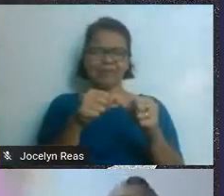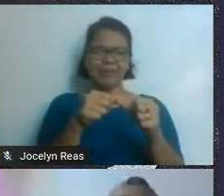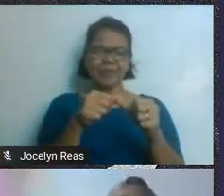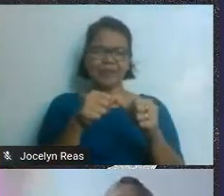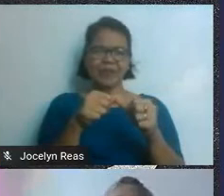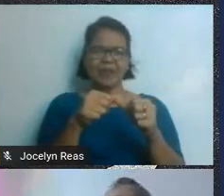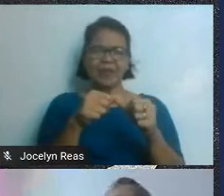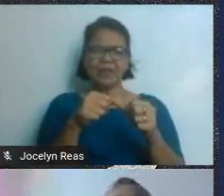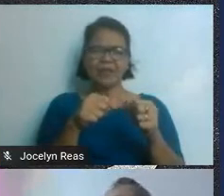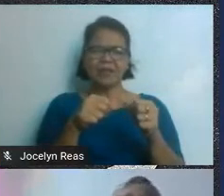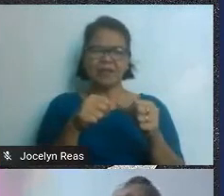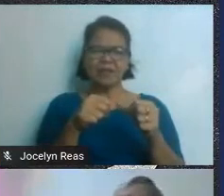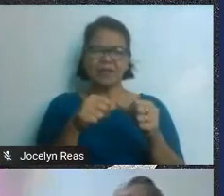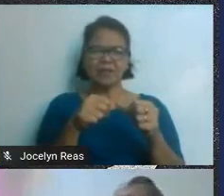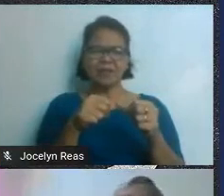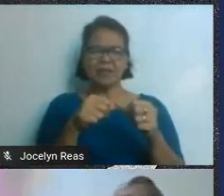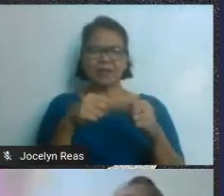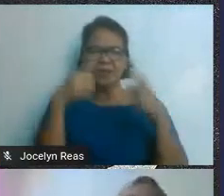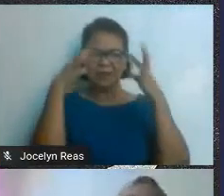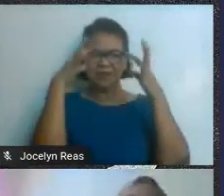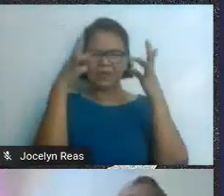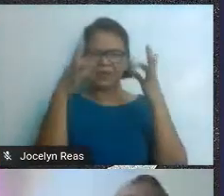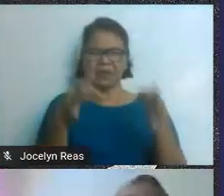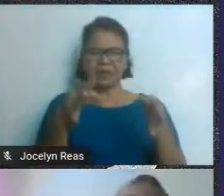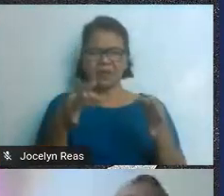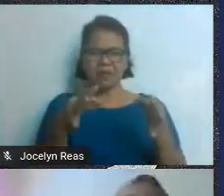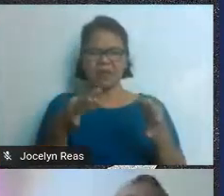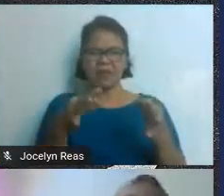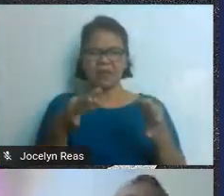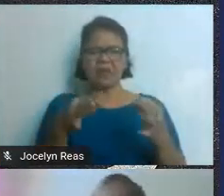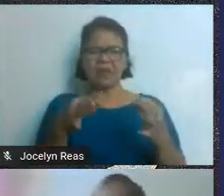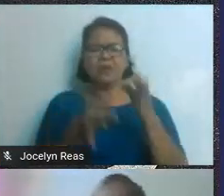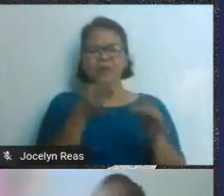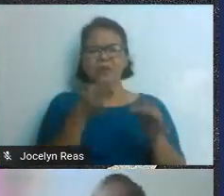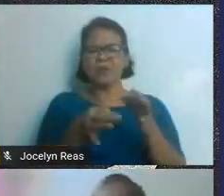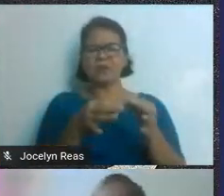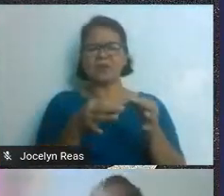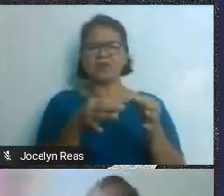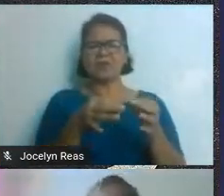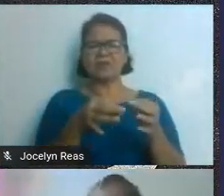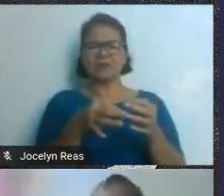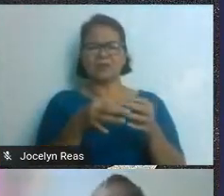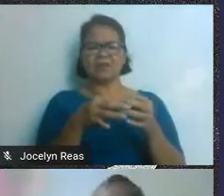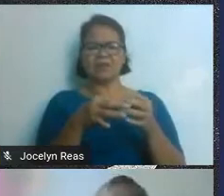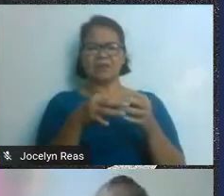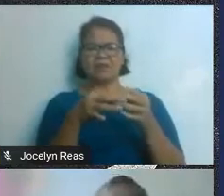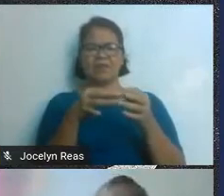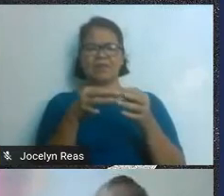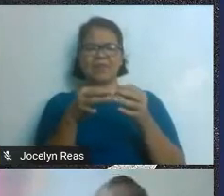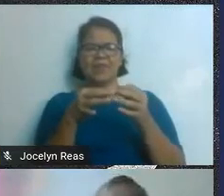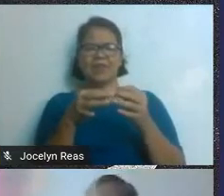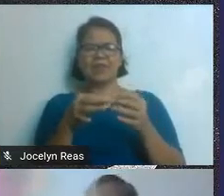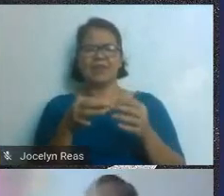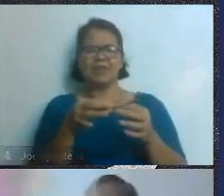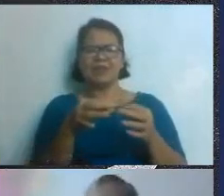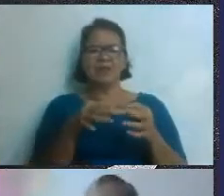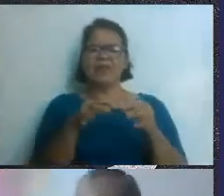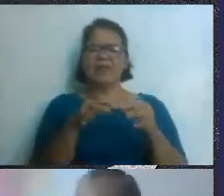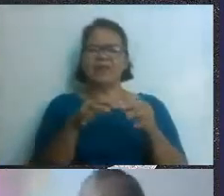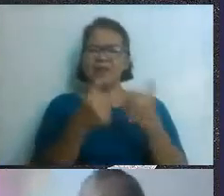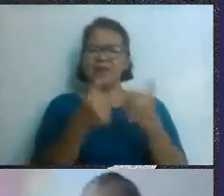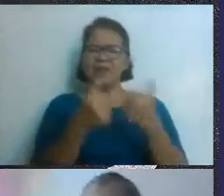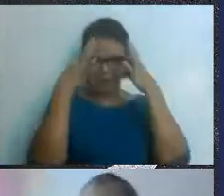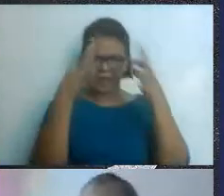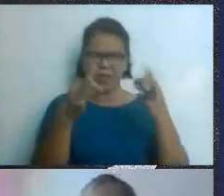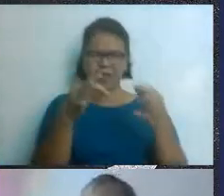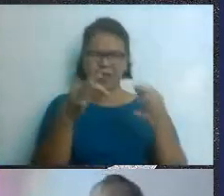lang ba? Bumikit ng mata yung natamaan ng ballpen yun na yun. Hindi. There were considerations.